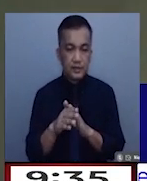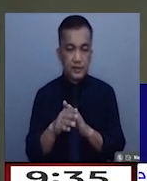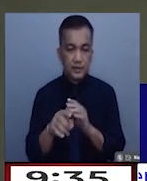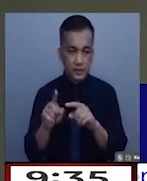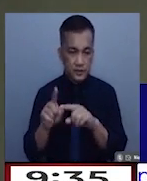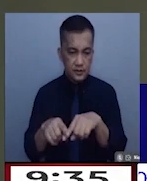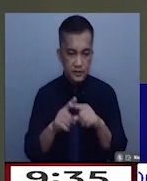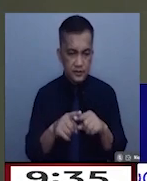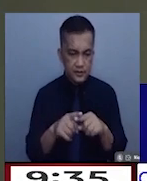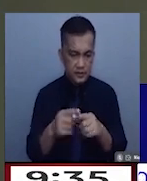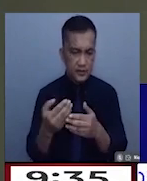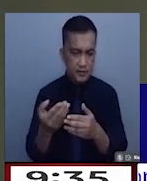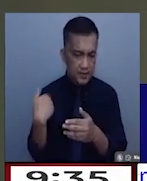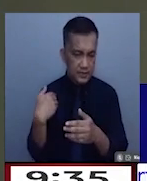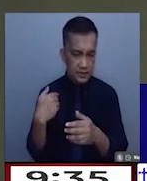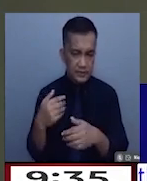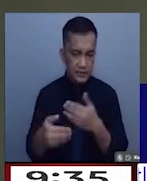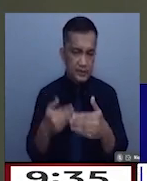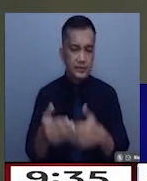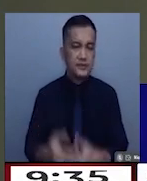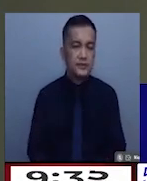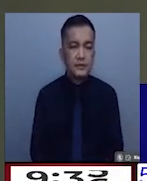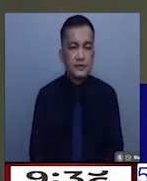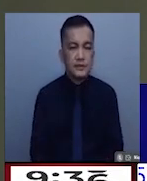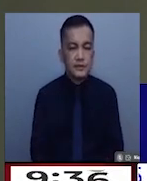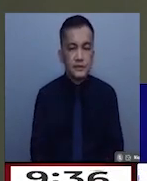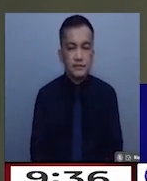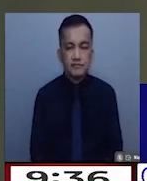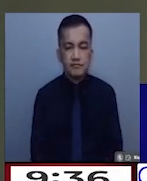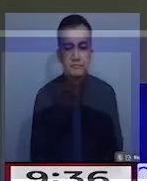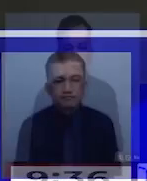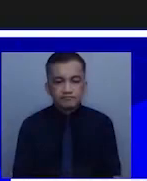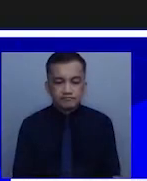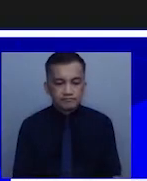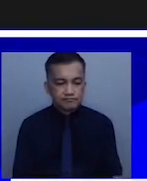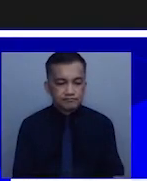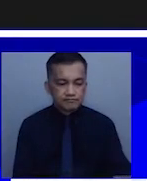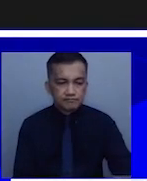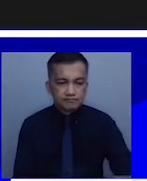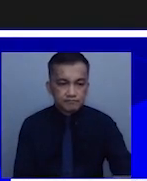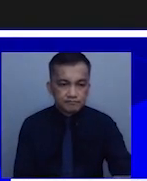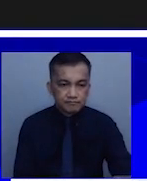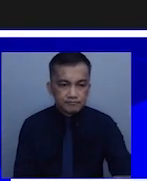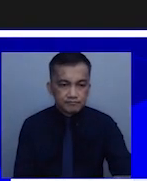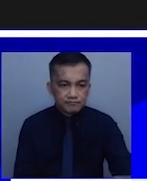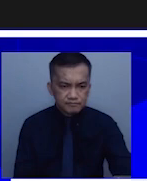on past trends? Can you go to yung series?